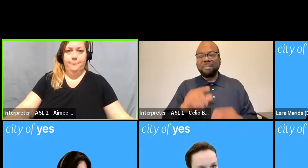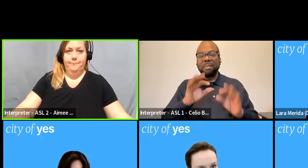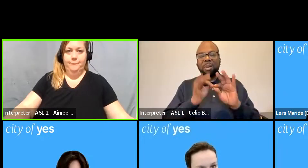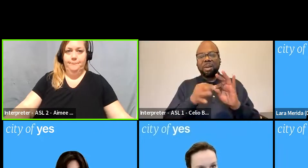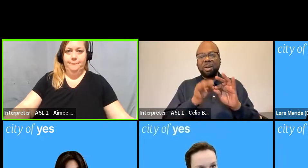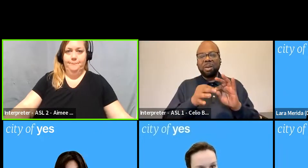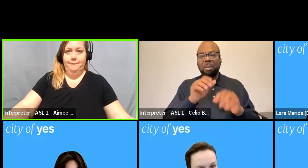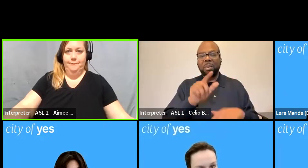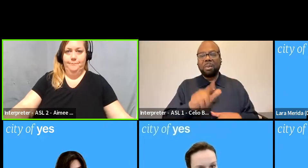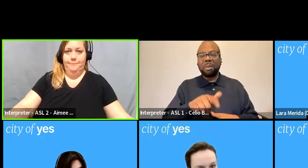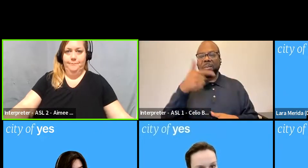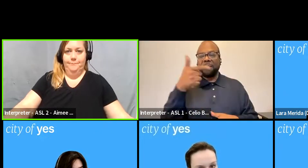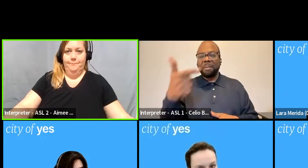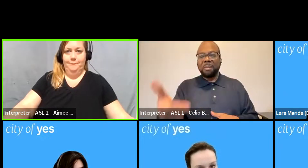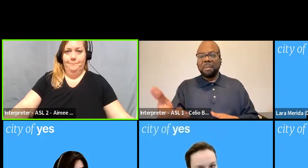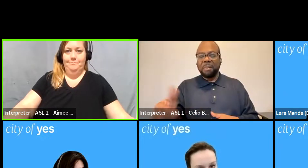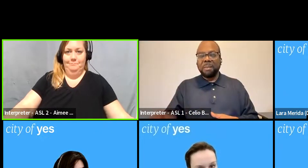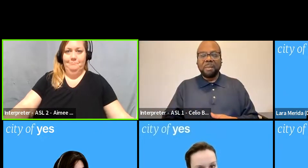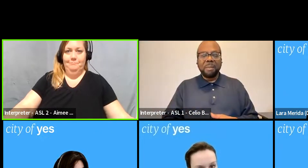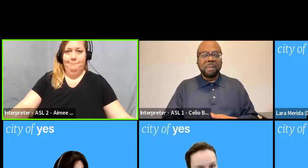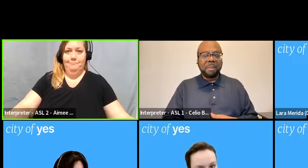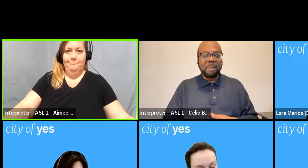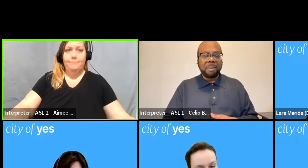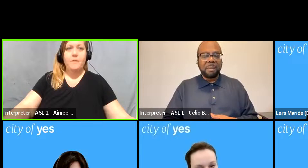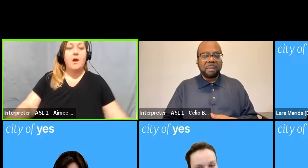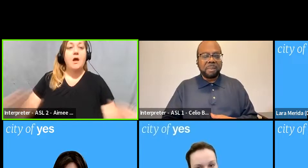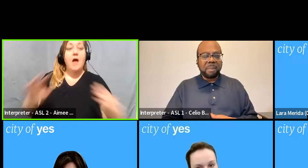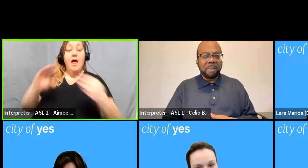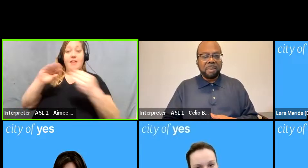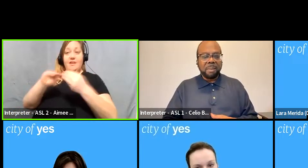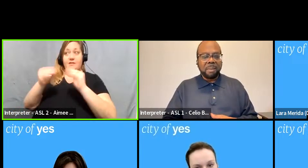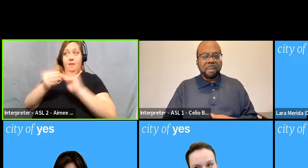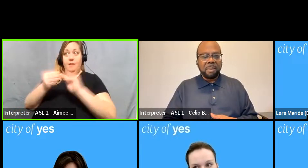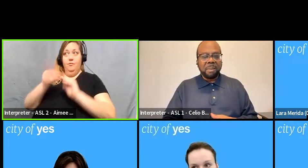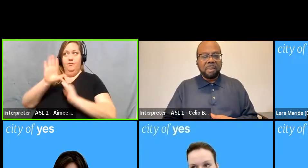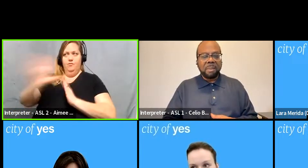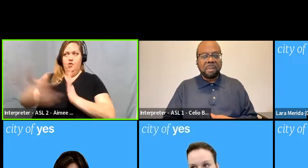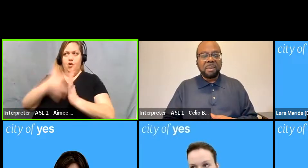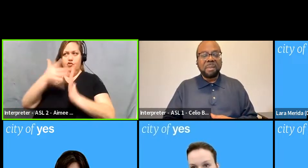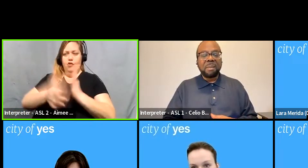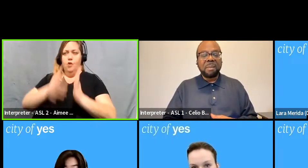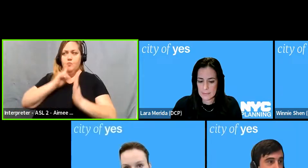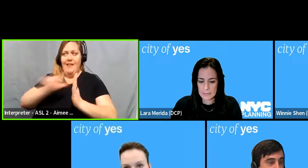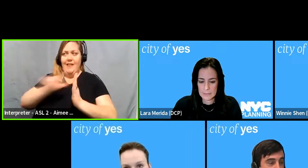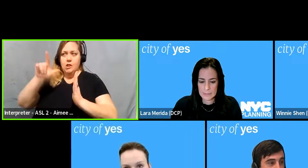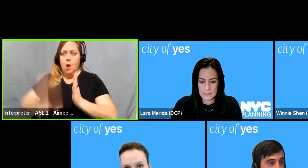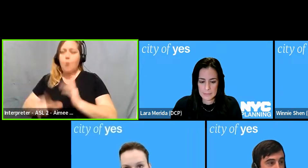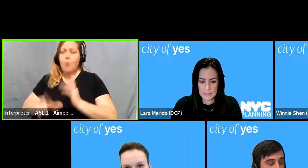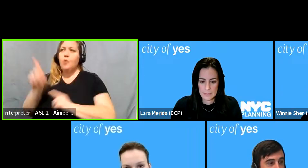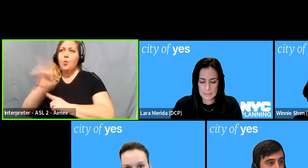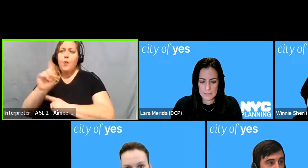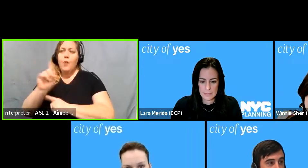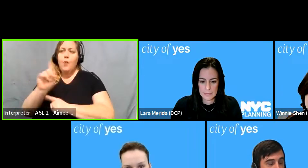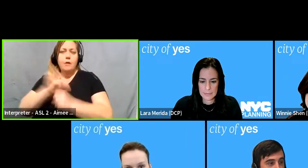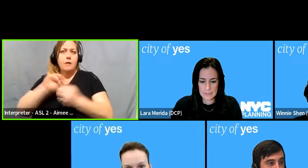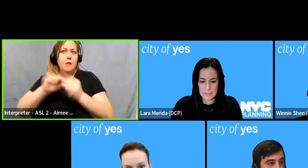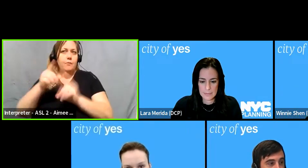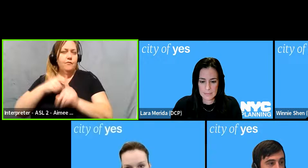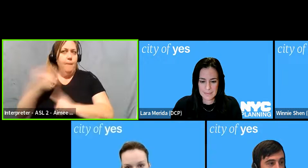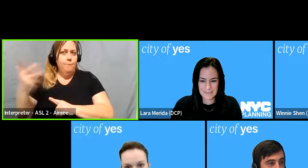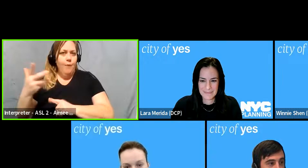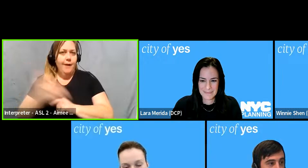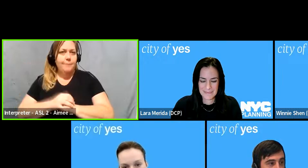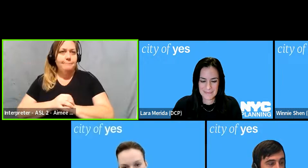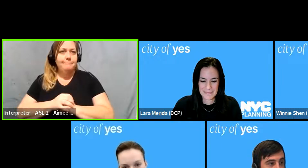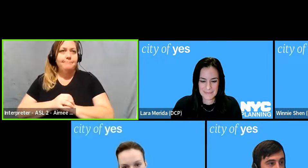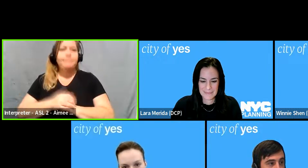Where do you get these numbers from? Do want to take that one? Yes, I appreciate your great catch on that. So